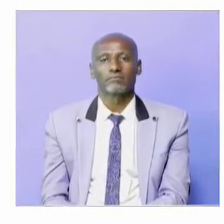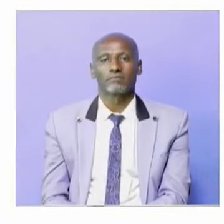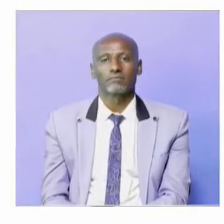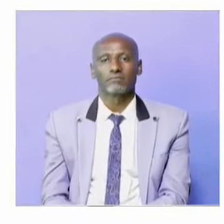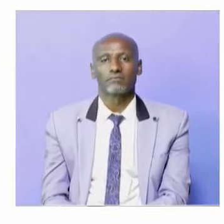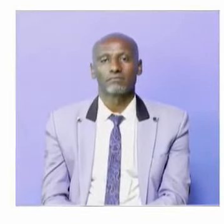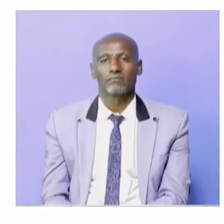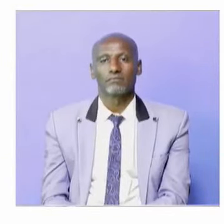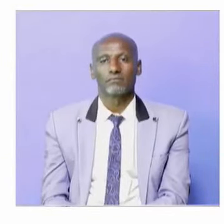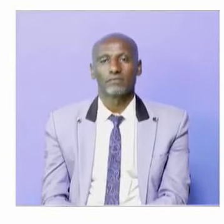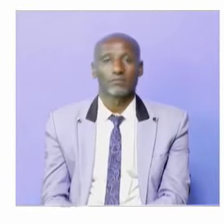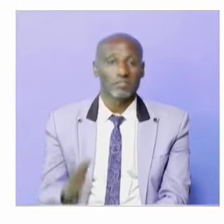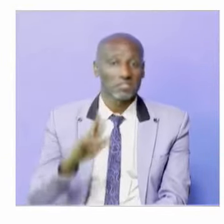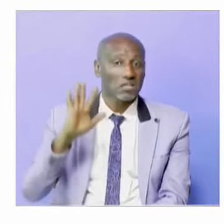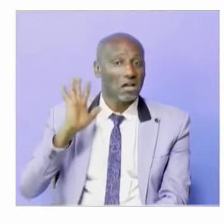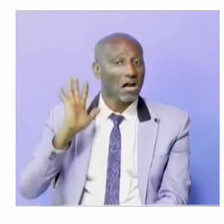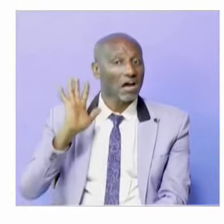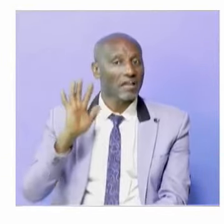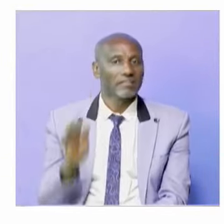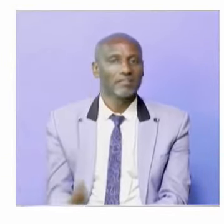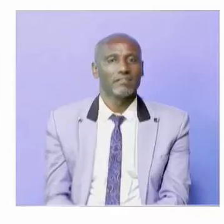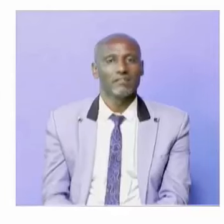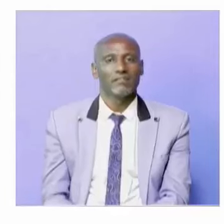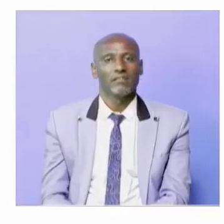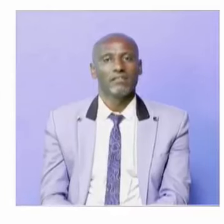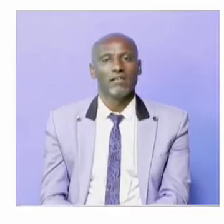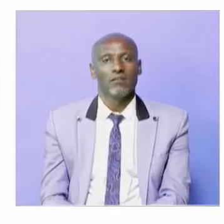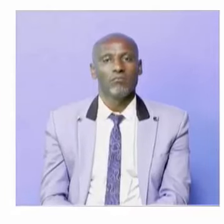Or we can say hi.